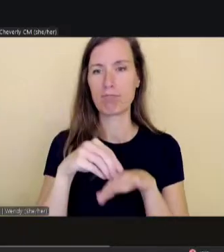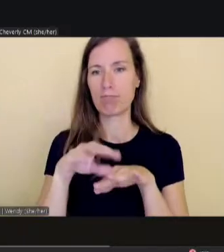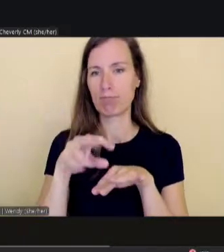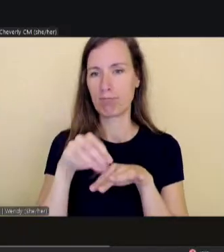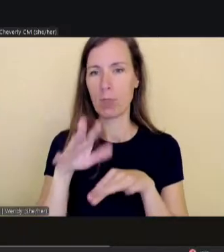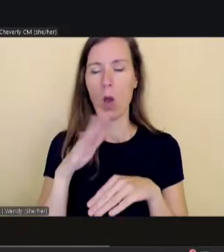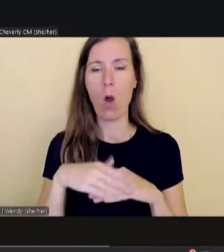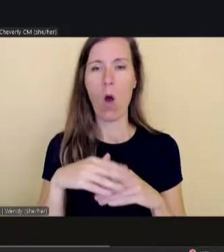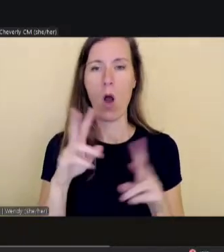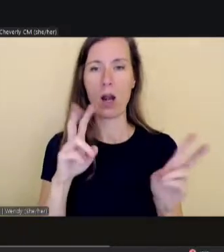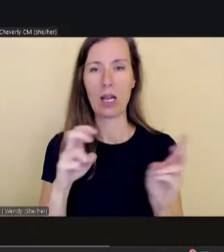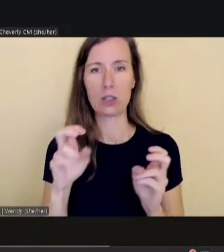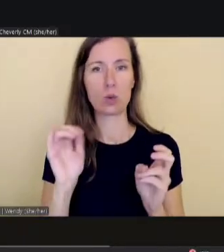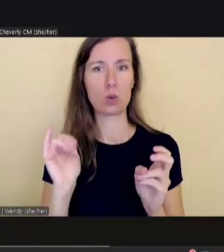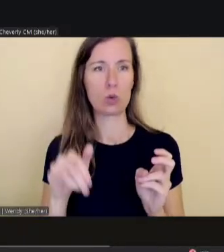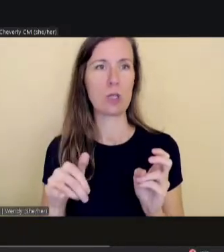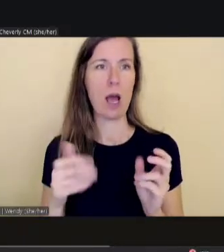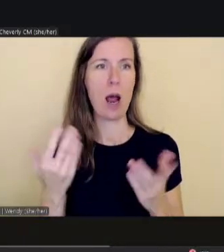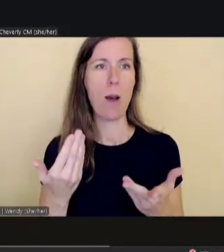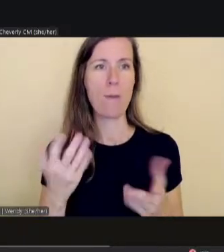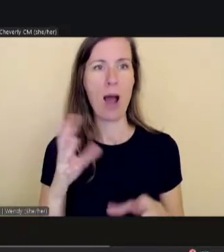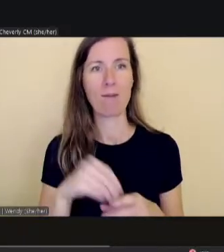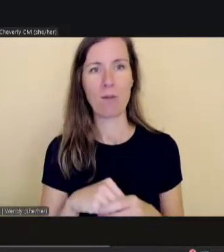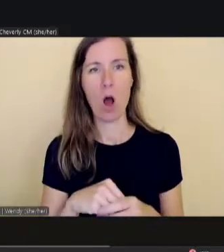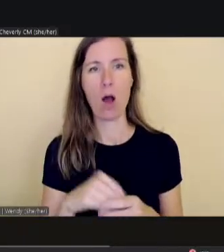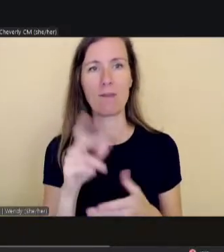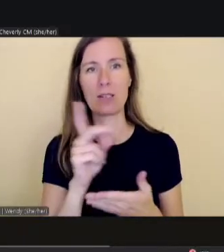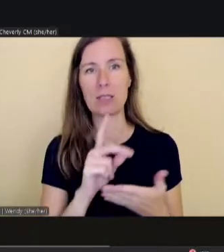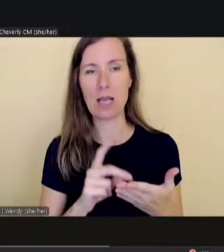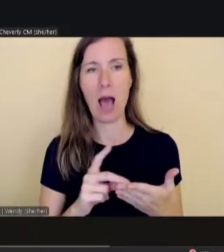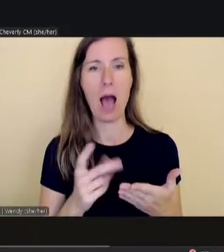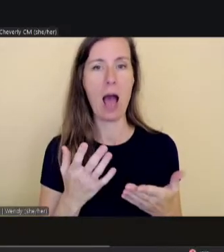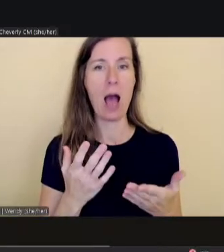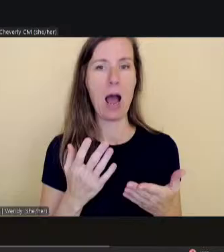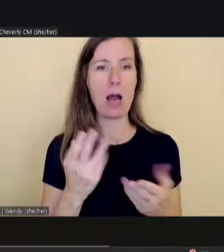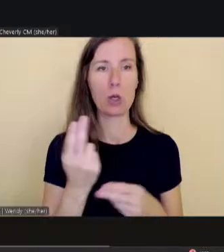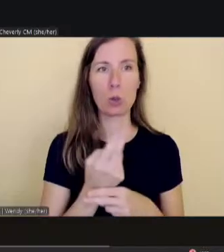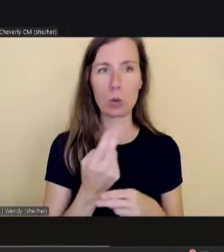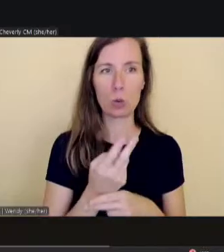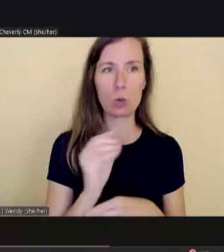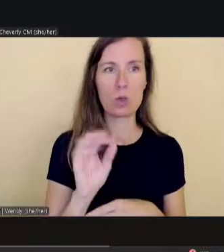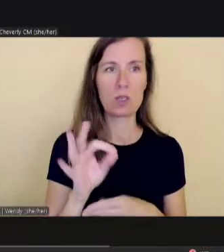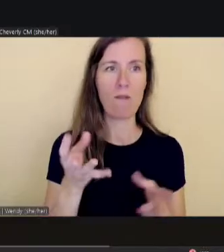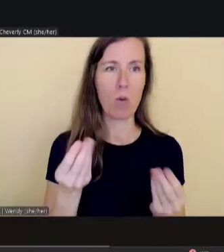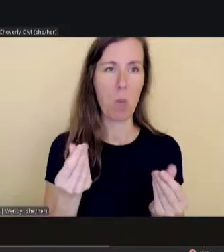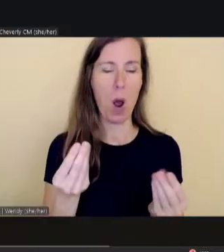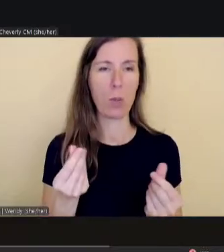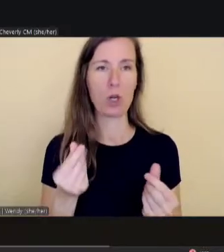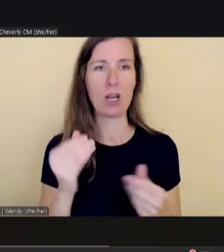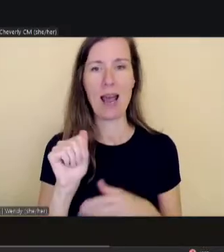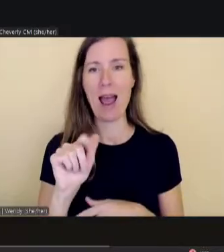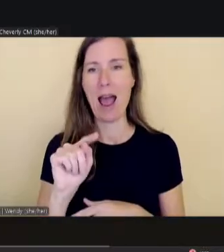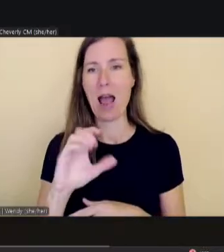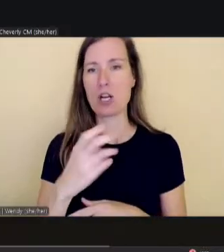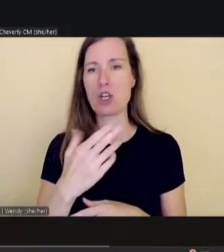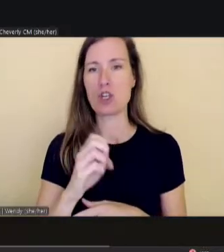might involve the design and layout and use of the property at Cheverly Hill.